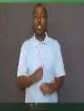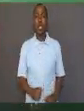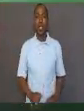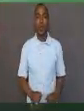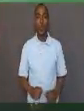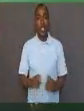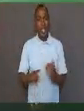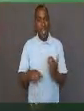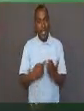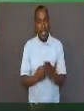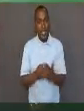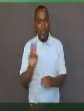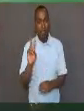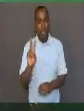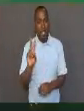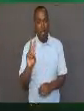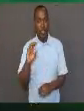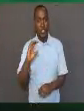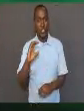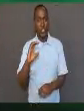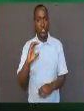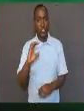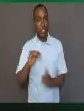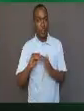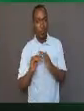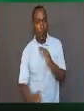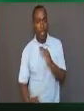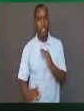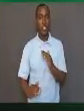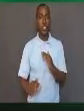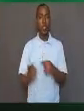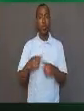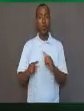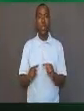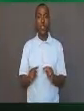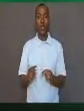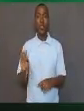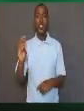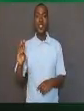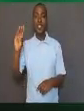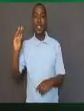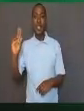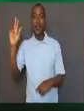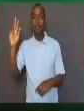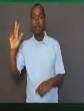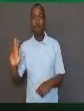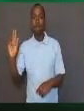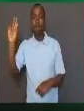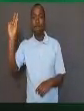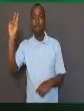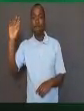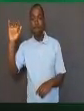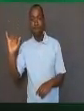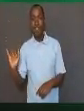Lack of vitamin C can cause scurvy. Scurvy was once a